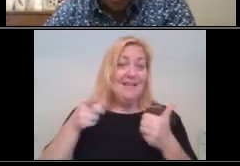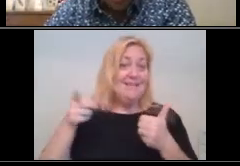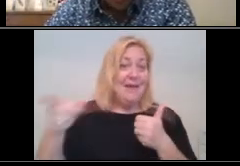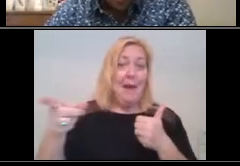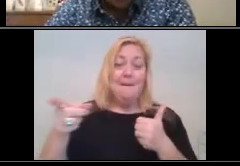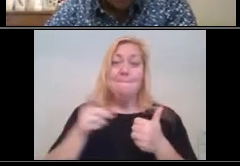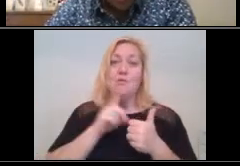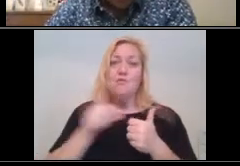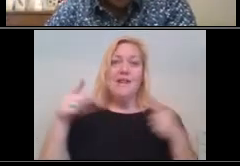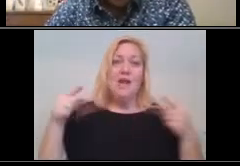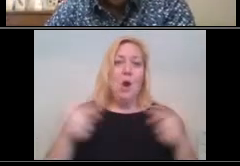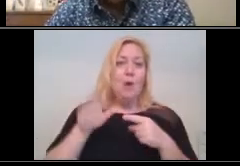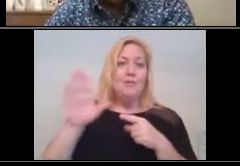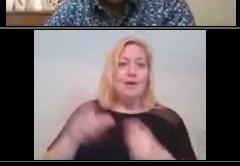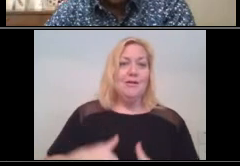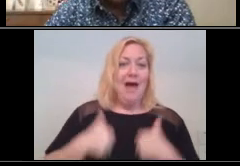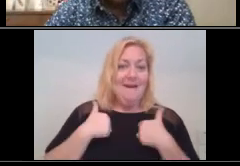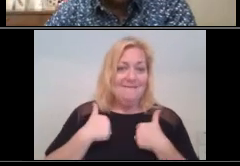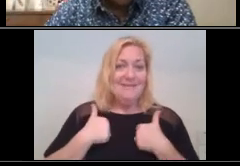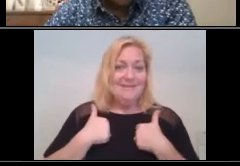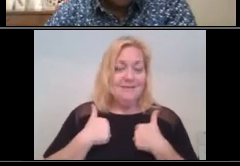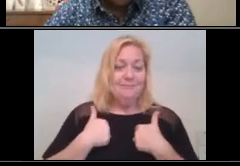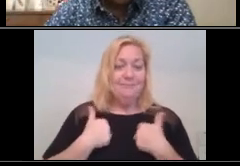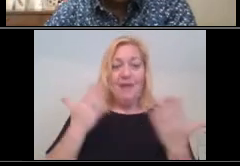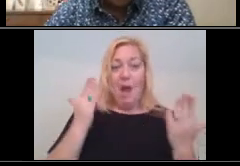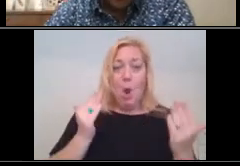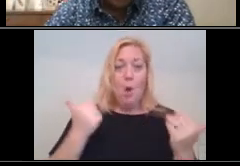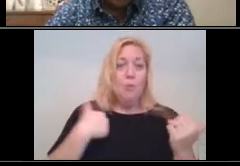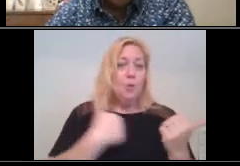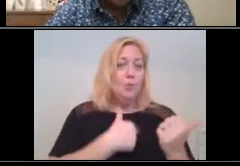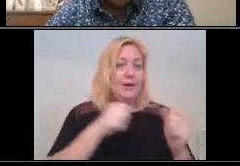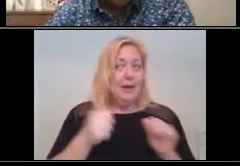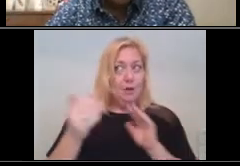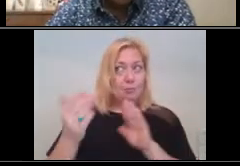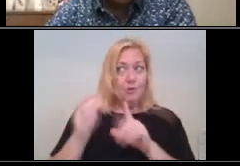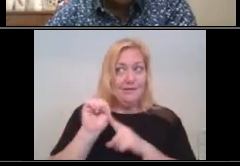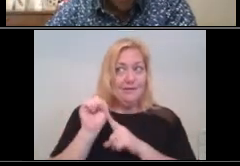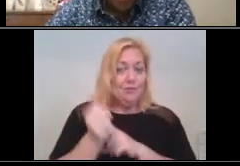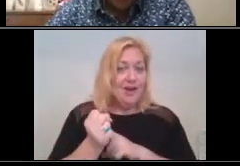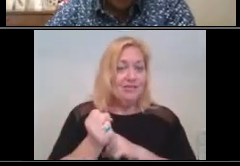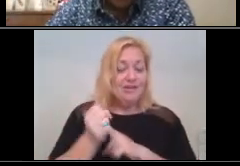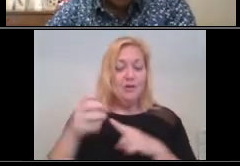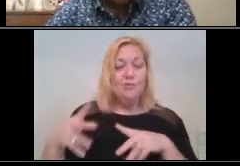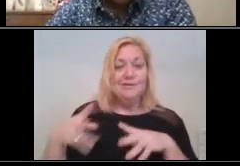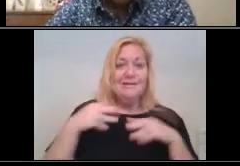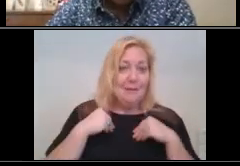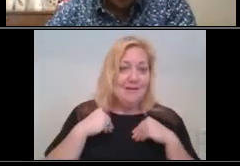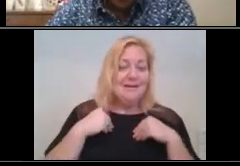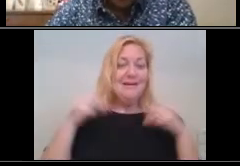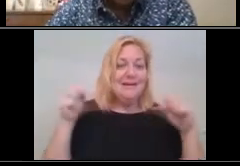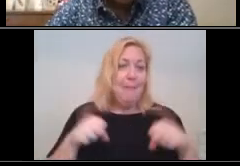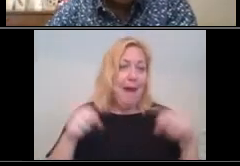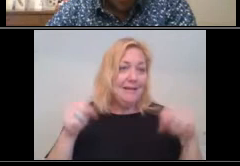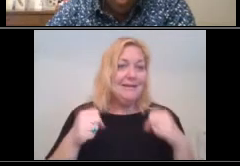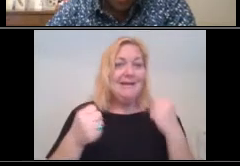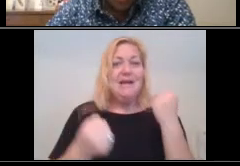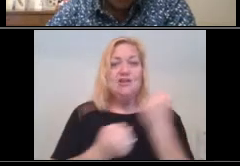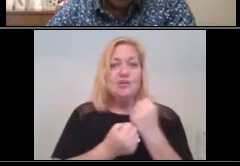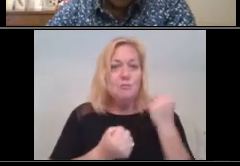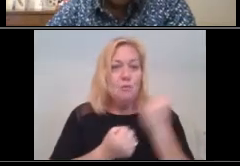really harmed their lives. And I hope we can approach those situations with staff capacity and with the support and with